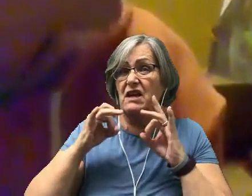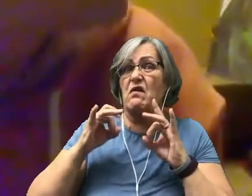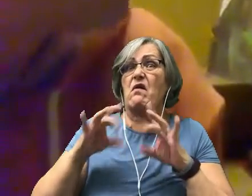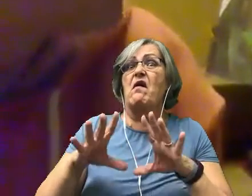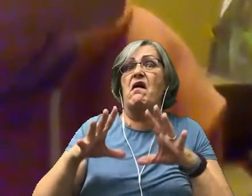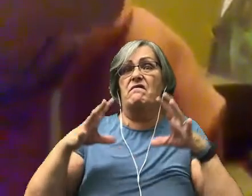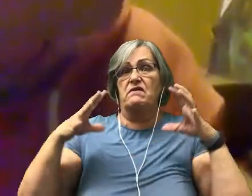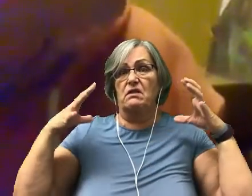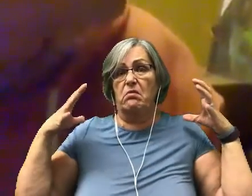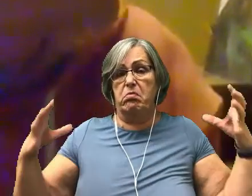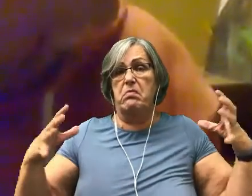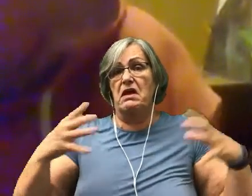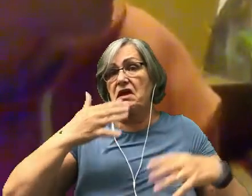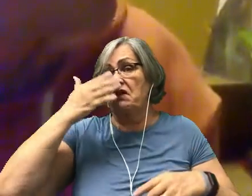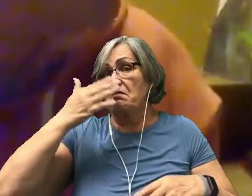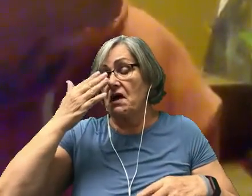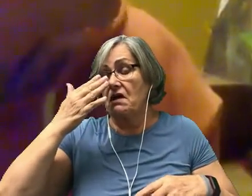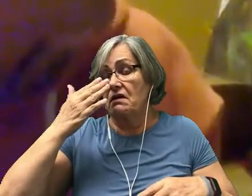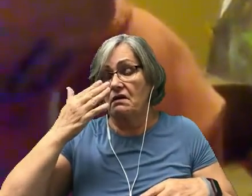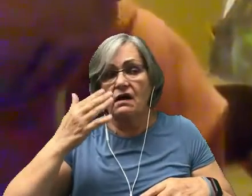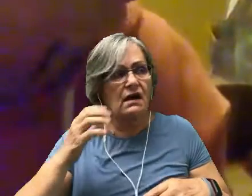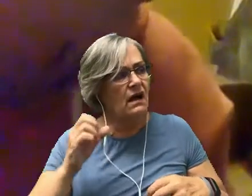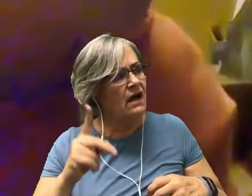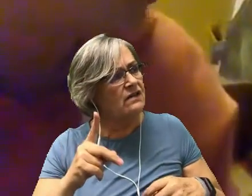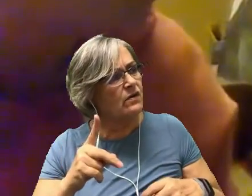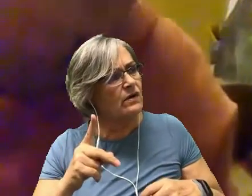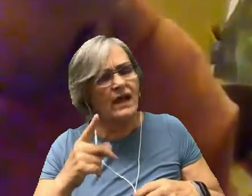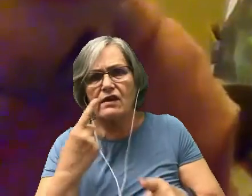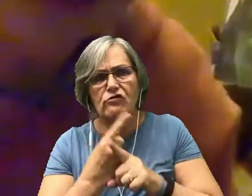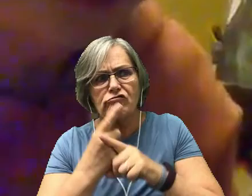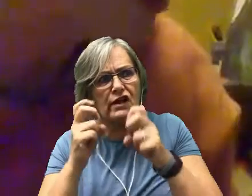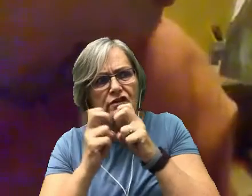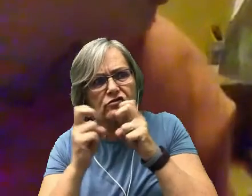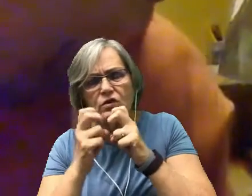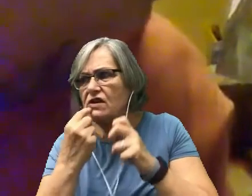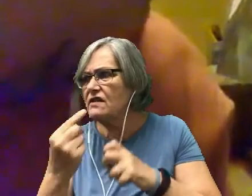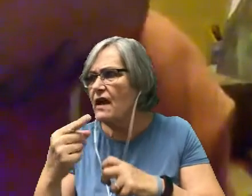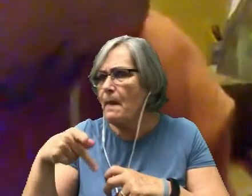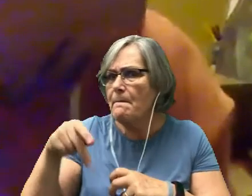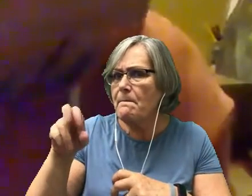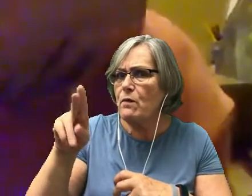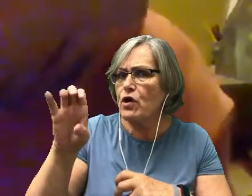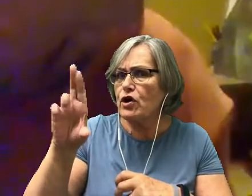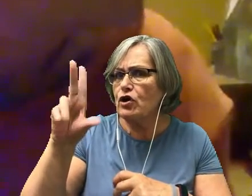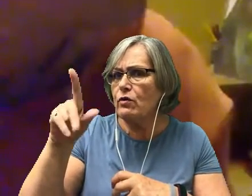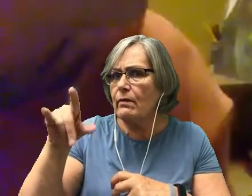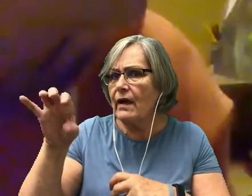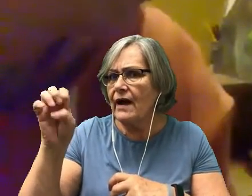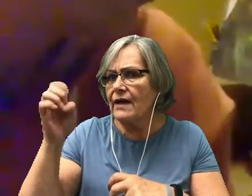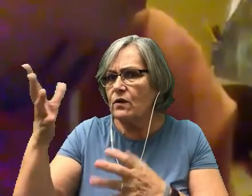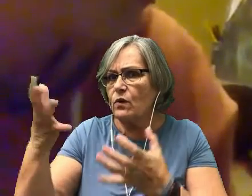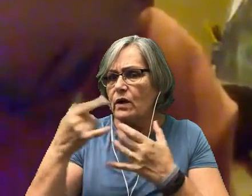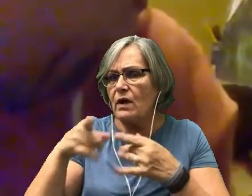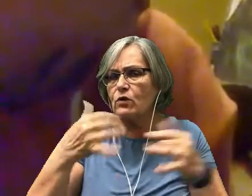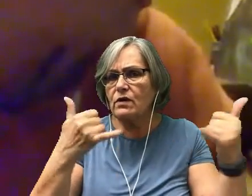skunk can make an awful big smell. We don't mind, do we, Gray Squirrel? Said Porcupine. We